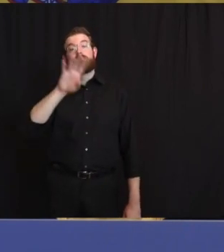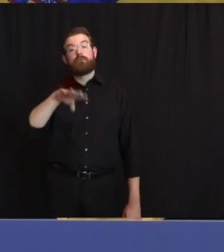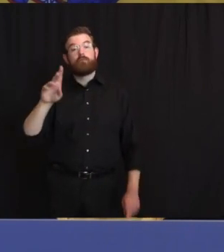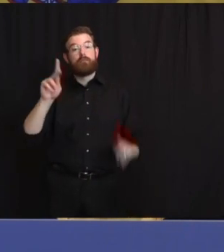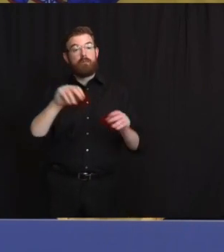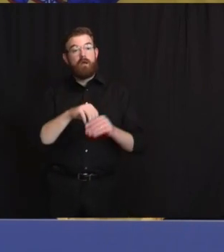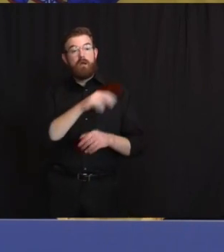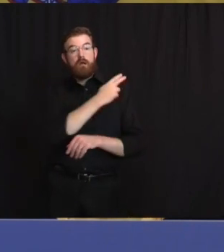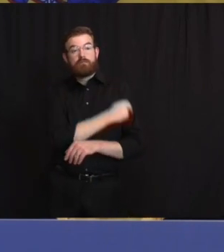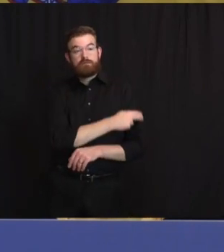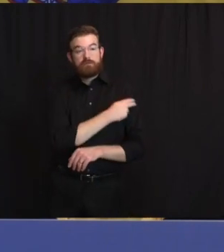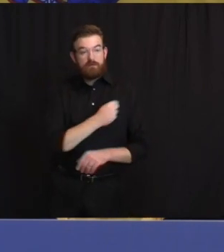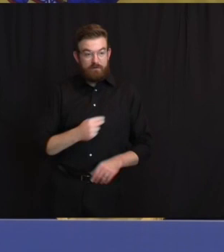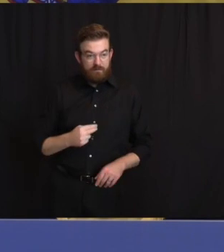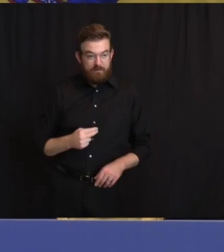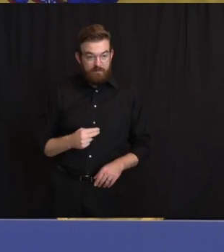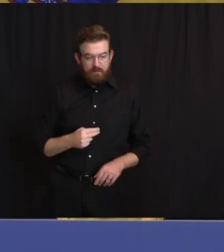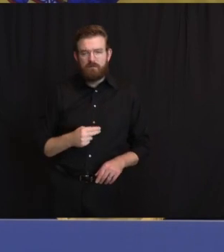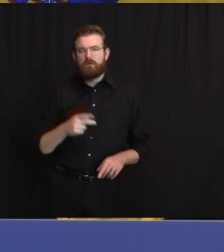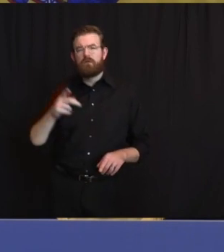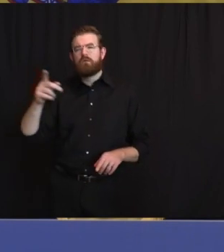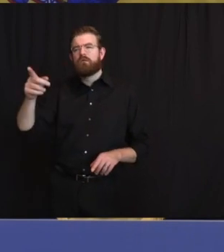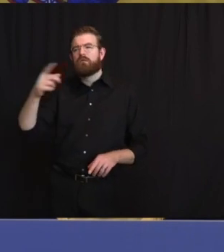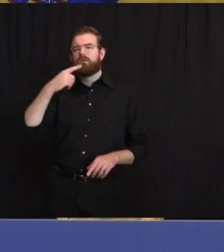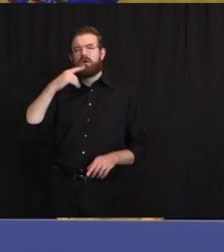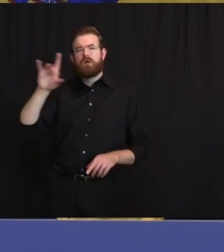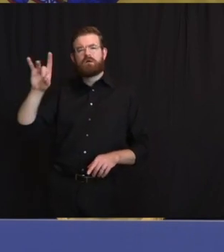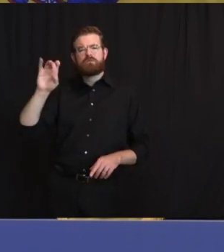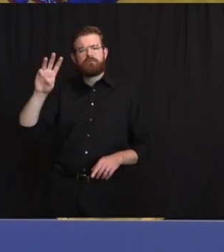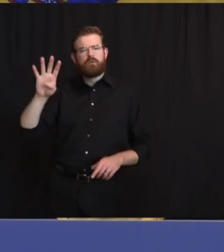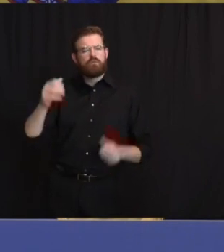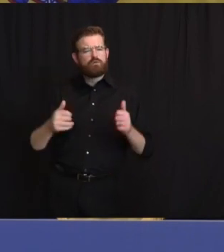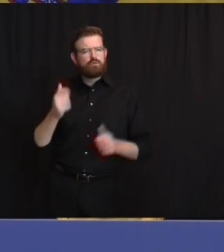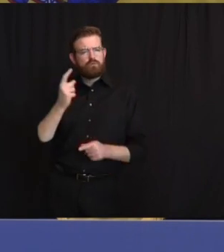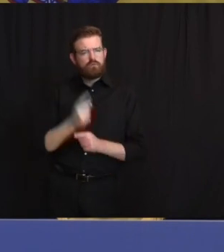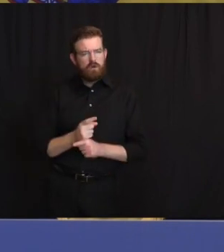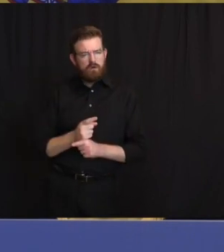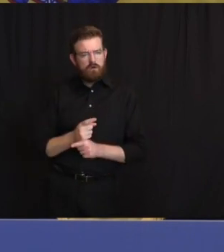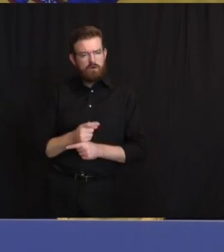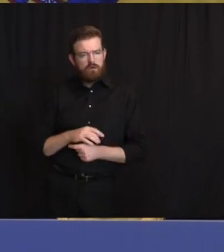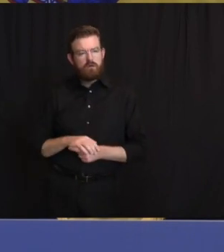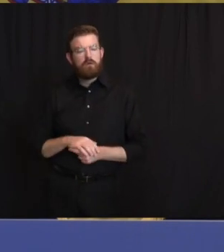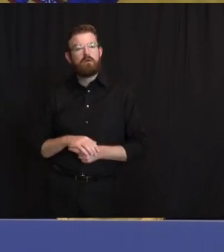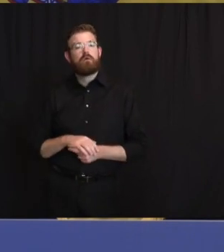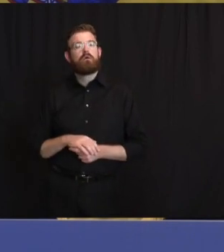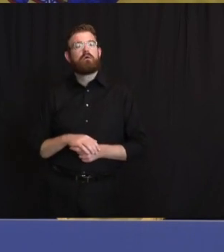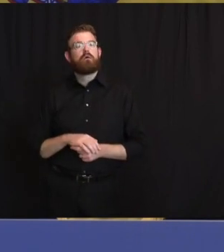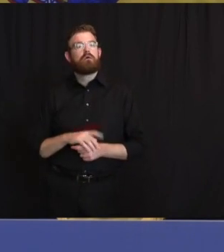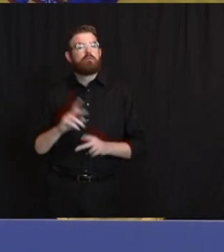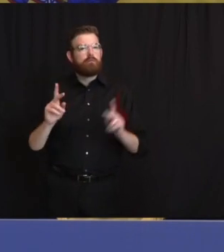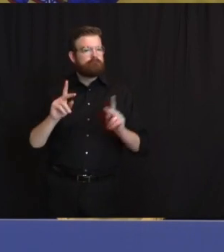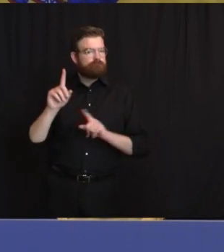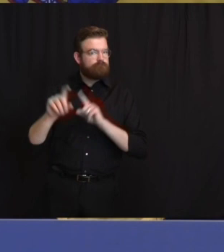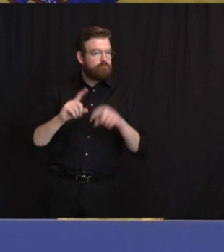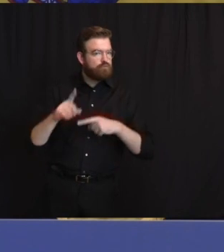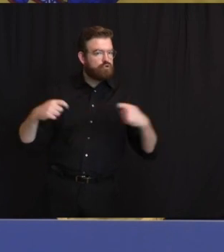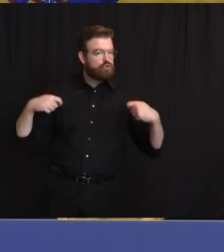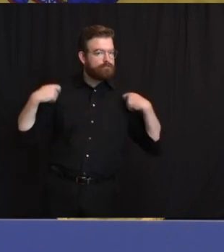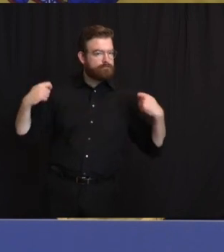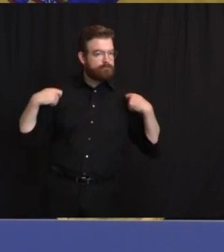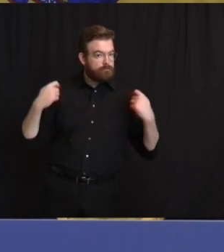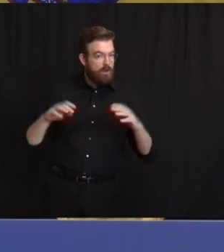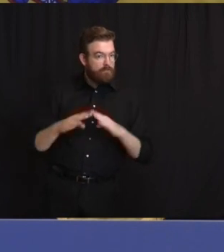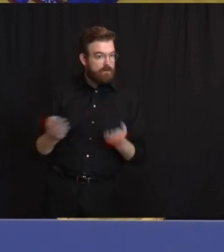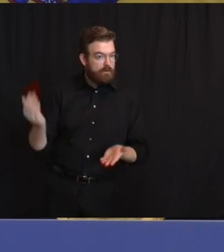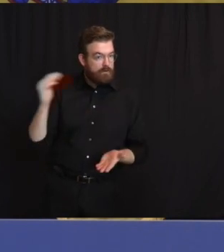right. People keep asking us when gyms will reopen. Anything new on that? When do you think we'll see more reopenings in